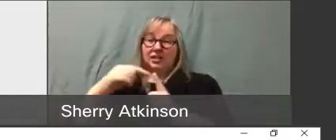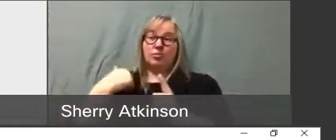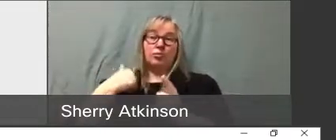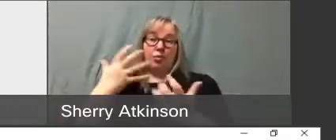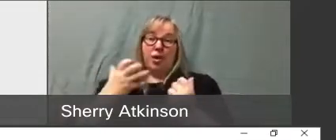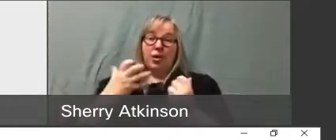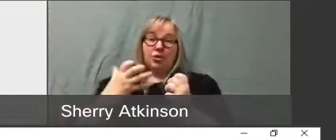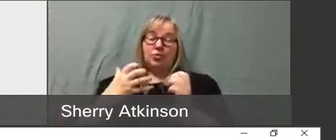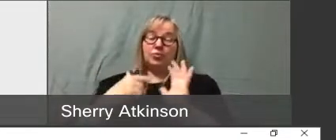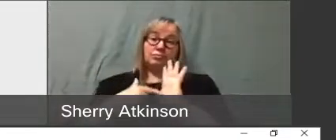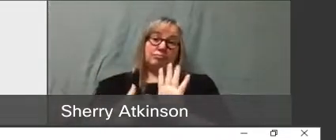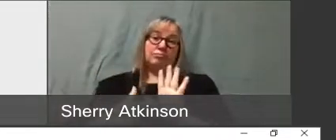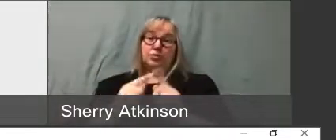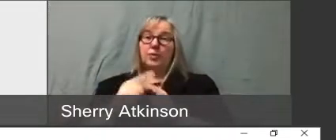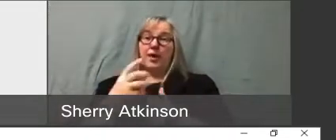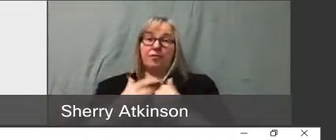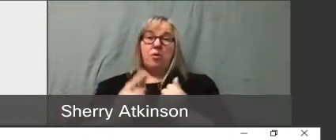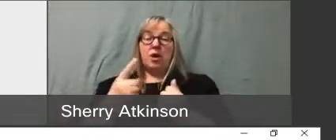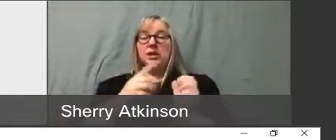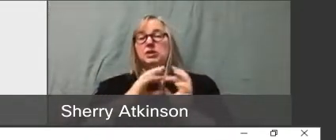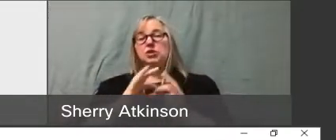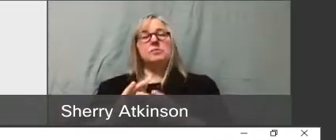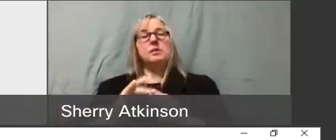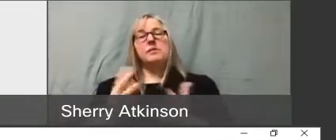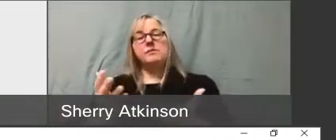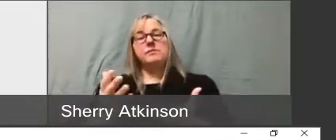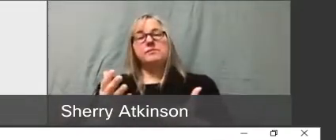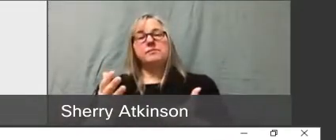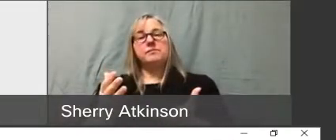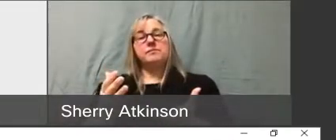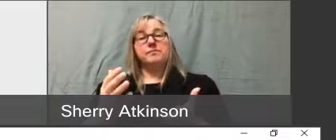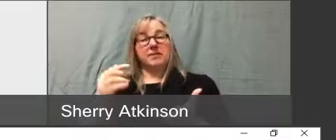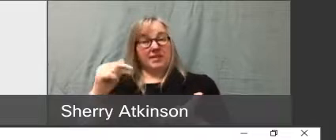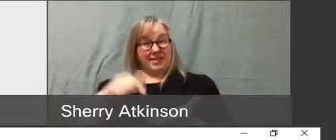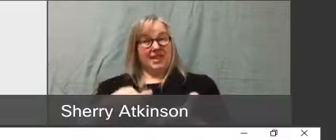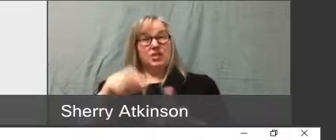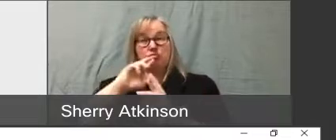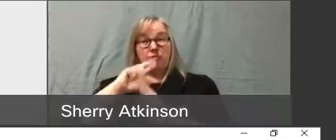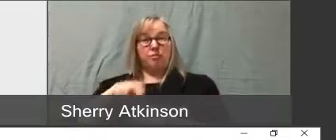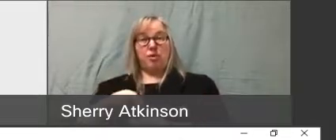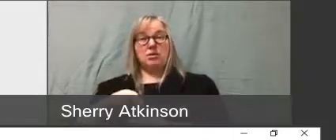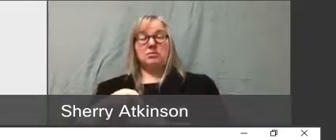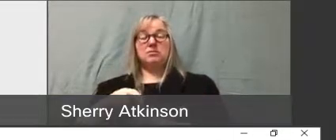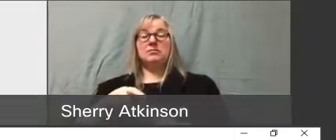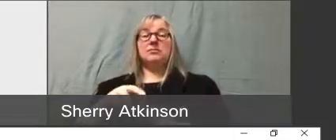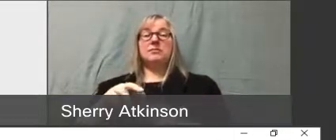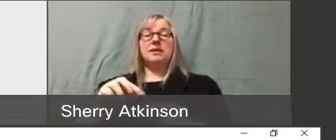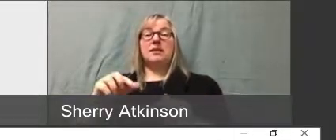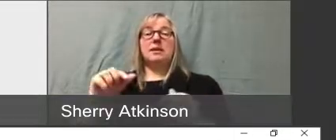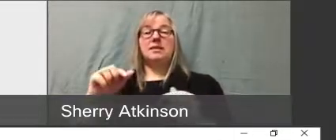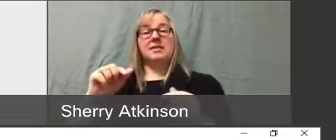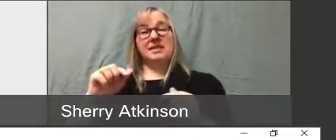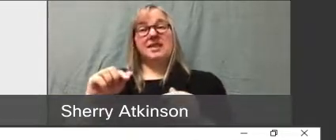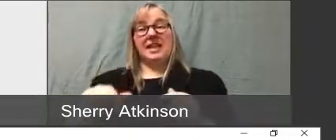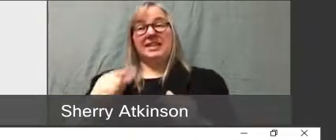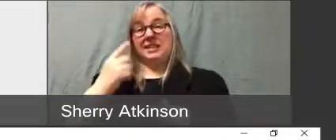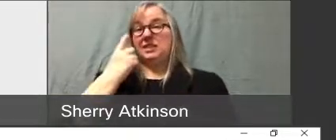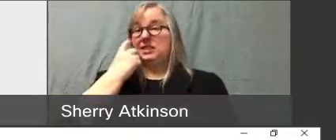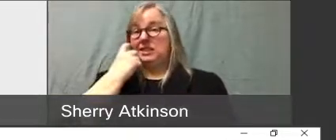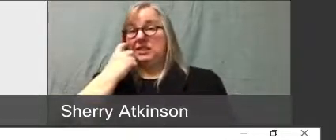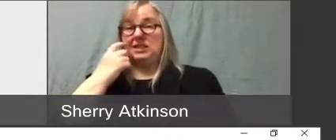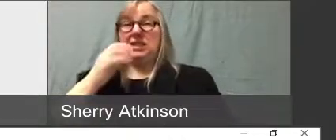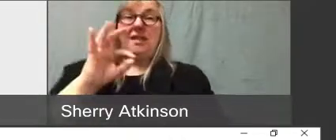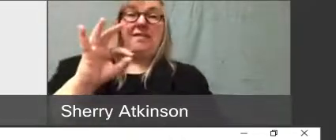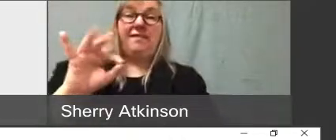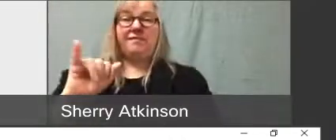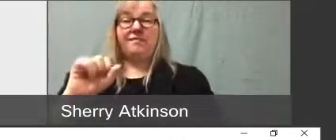to everybody in terms of, this report. This past fiscal year, the